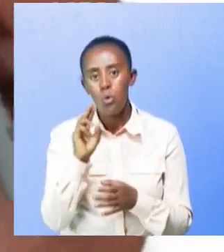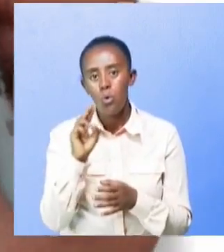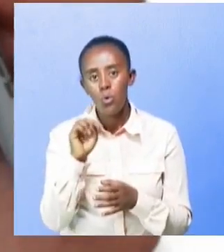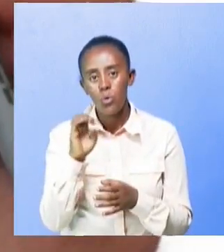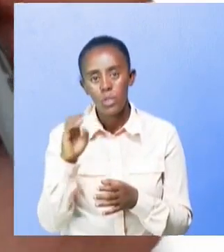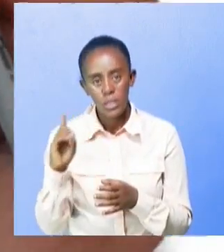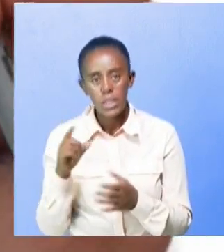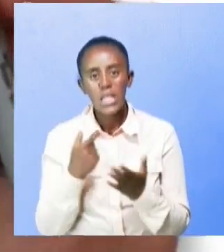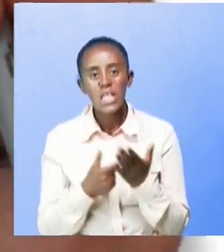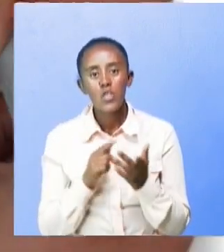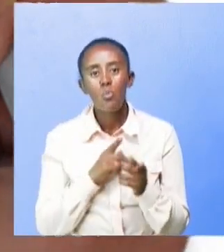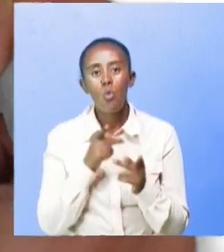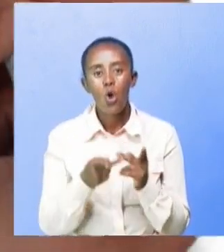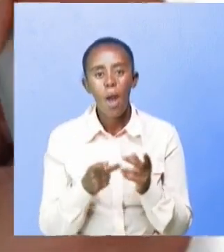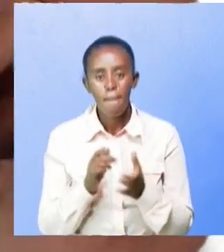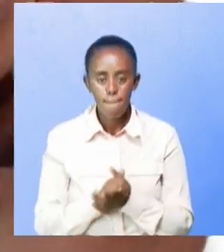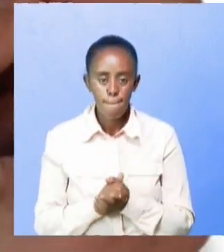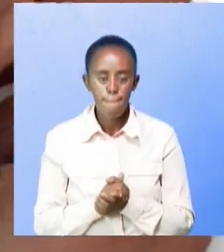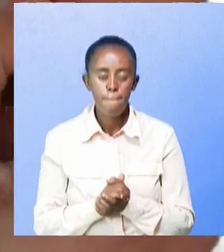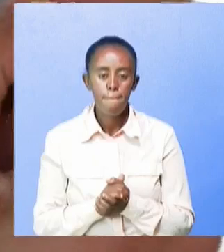this program.